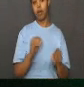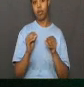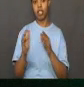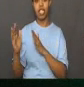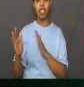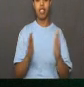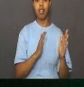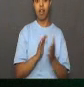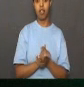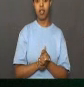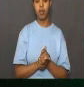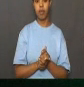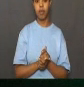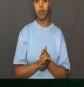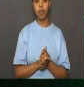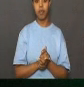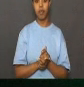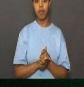Students, let's get ready.